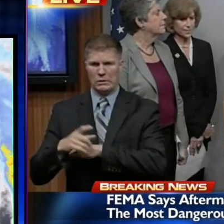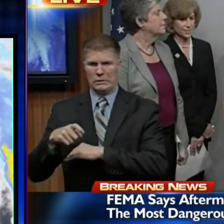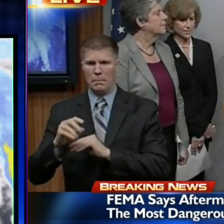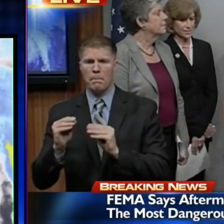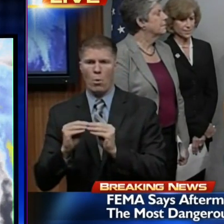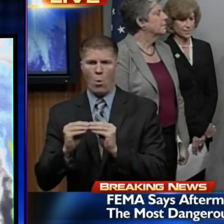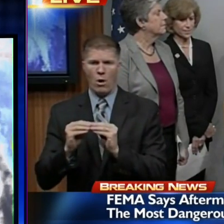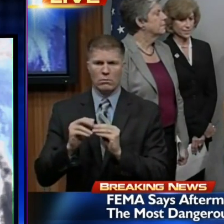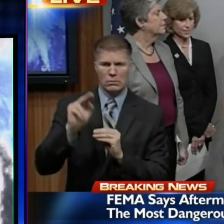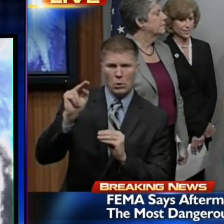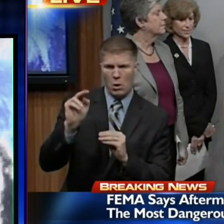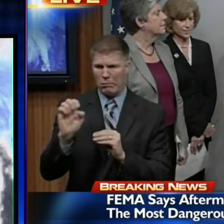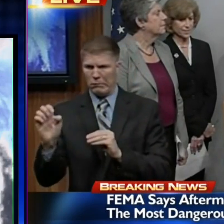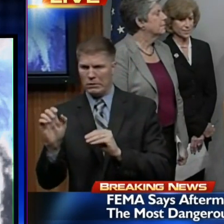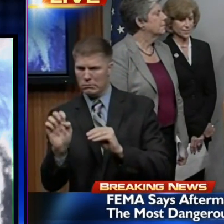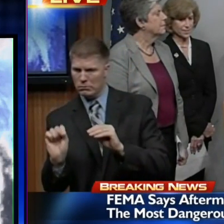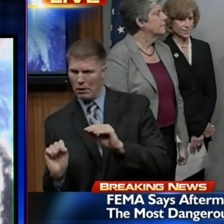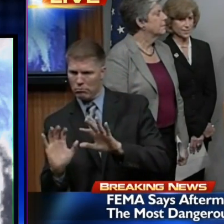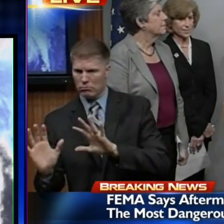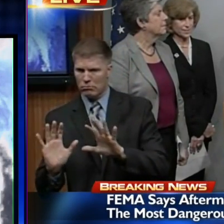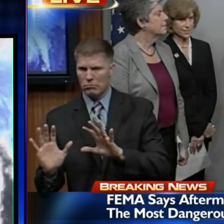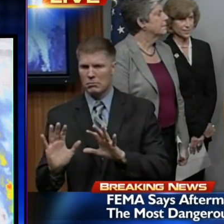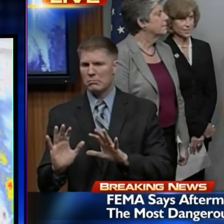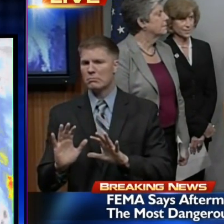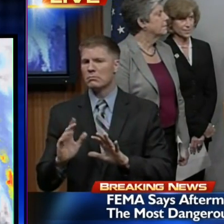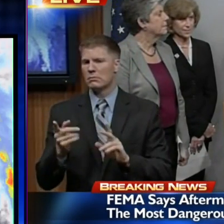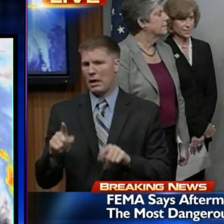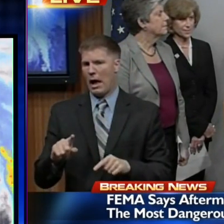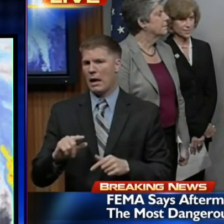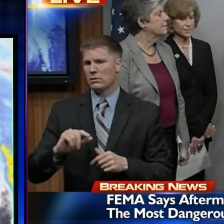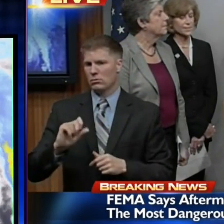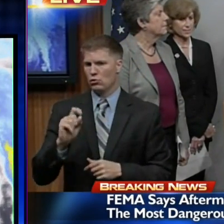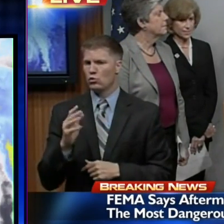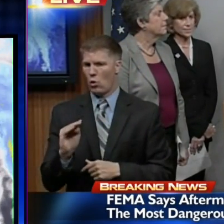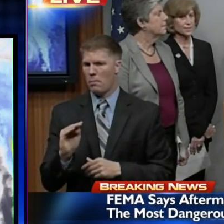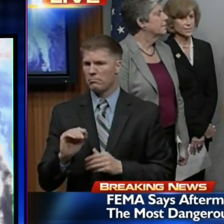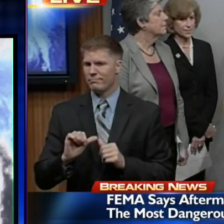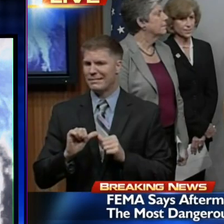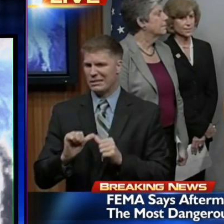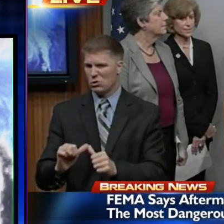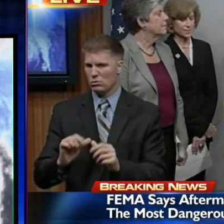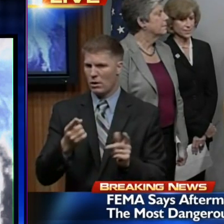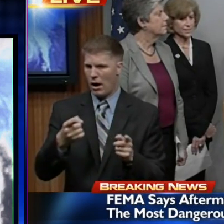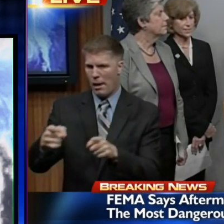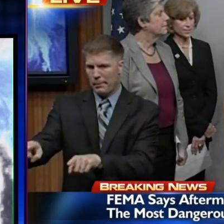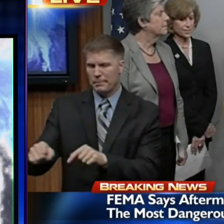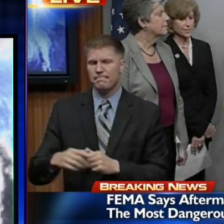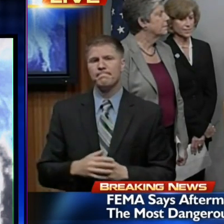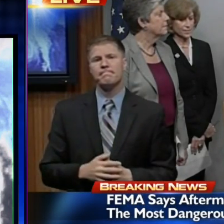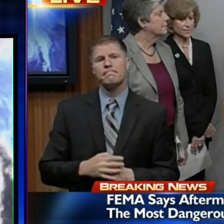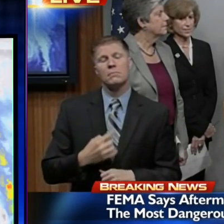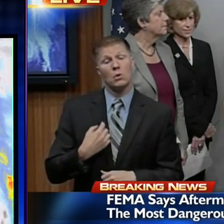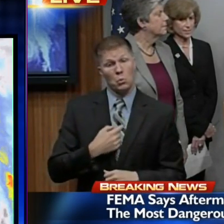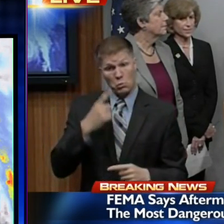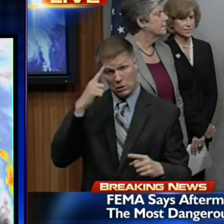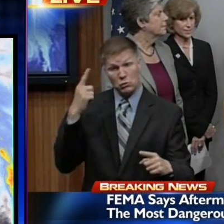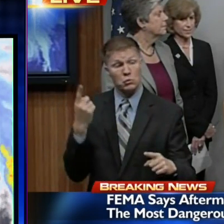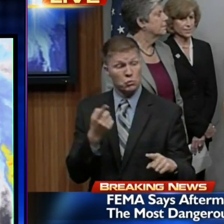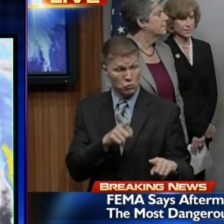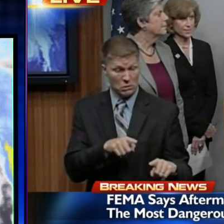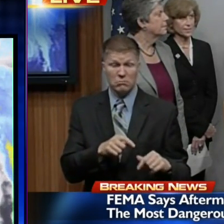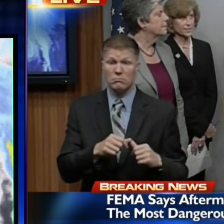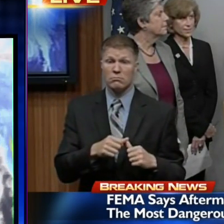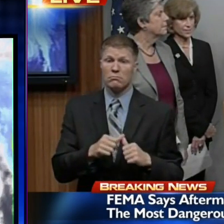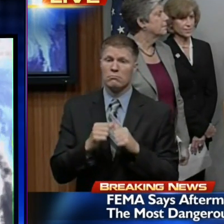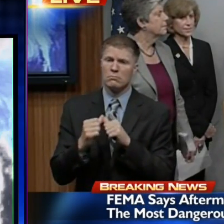needed as the definition of this storm continues to take shape. And we agree and have continually